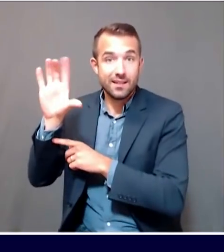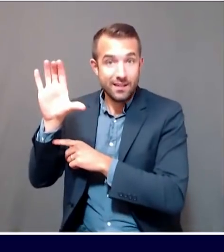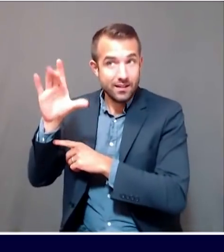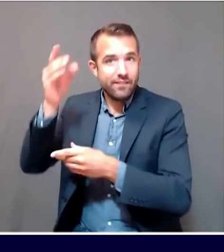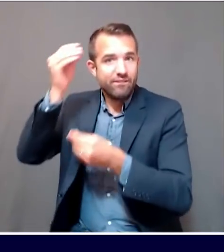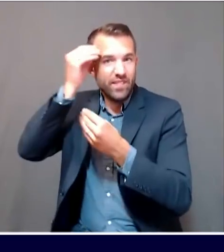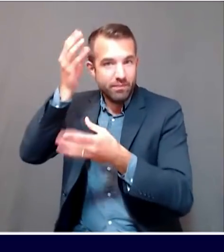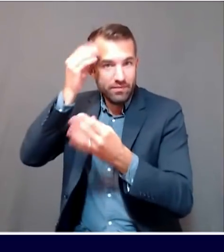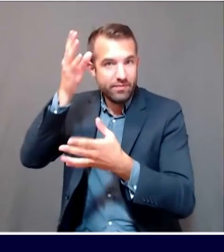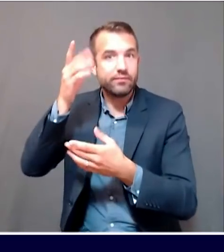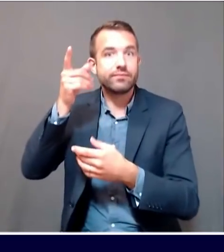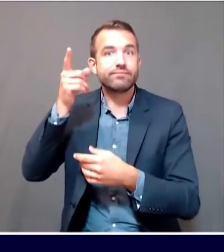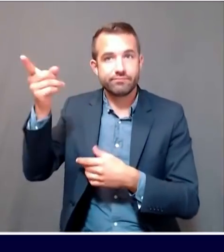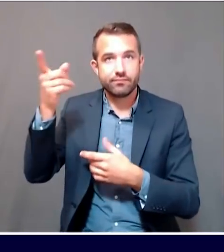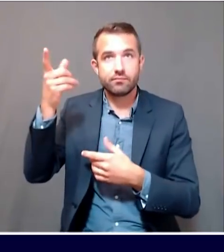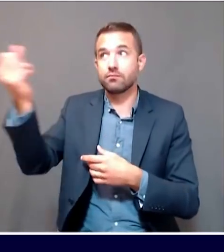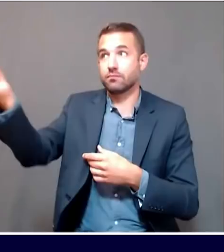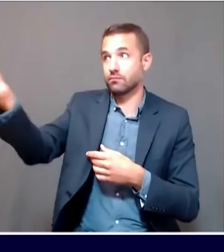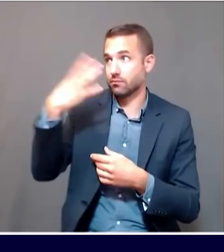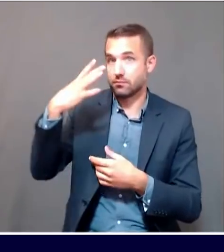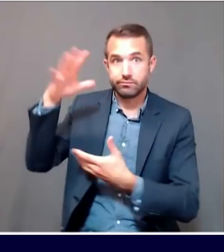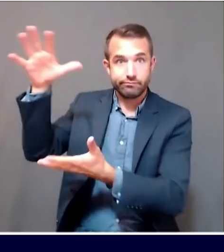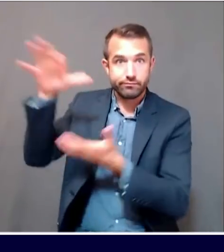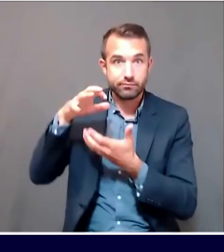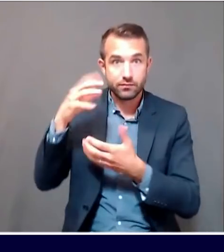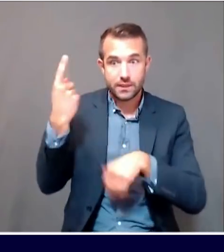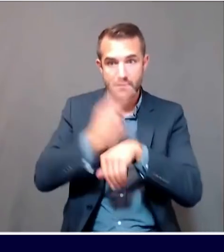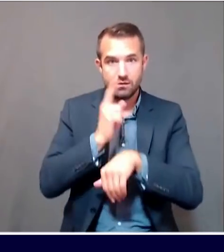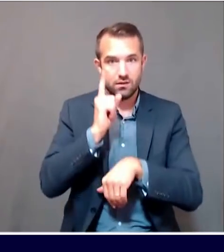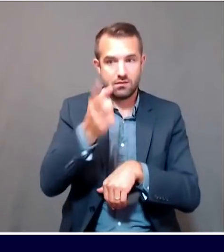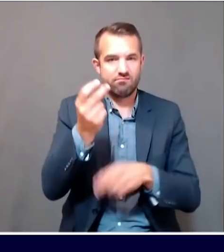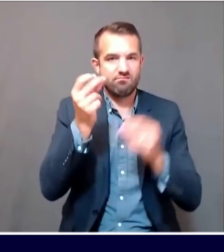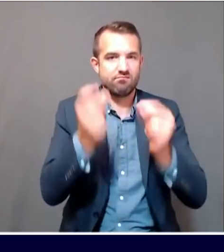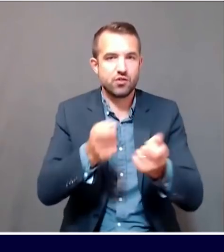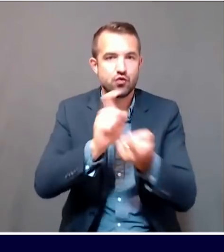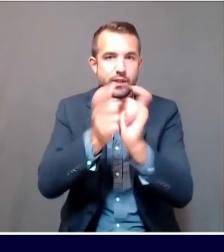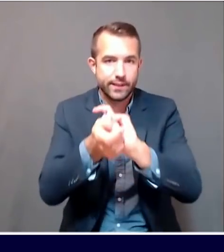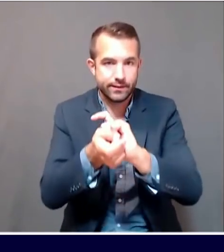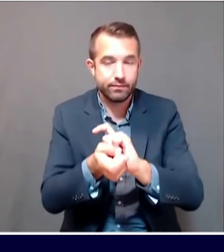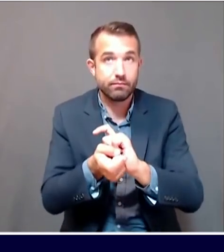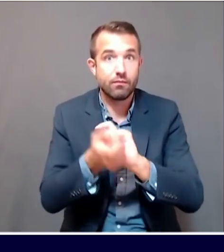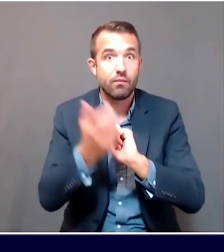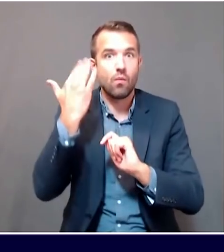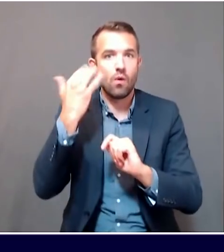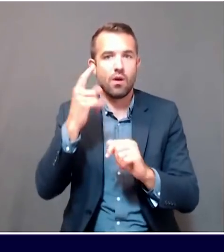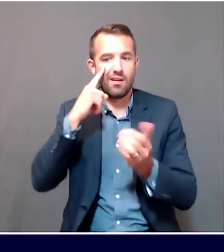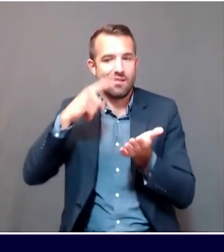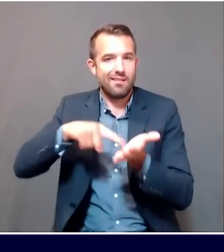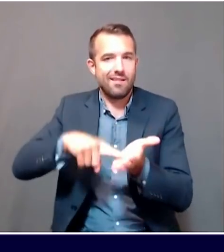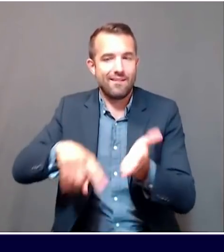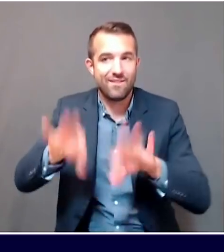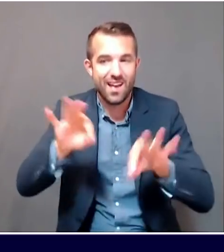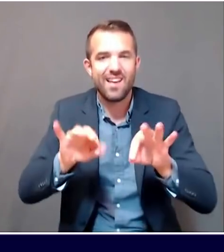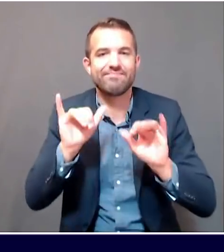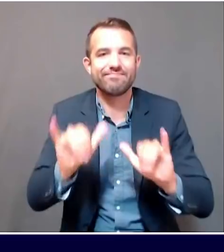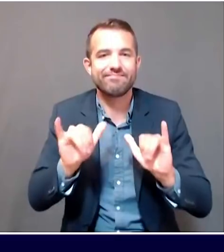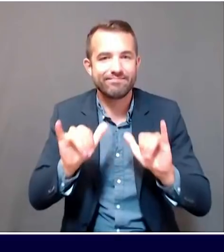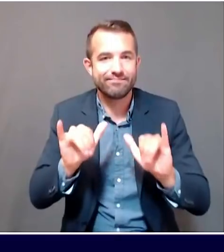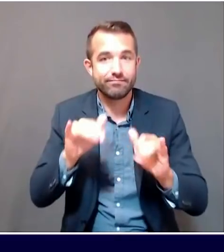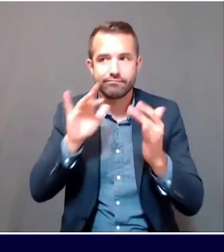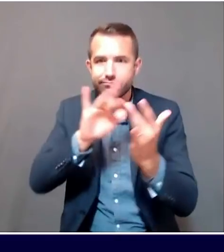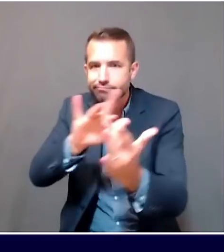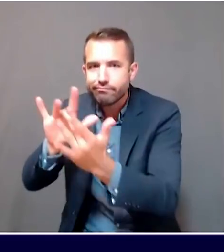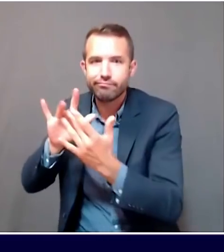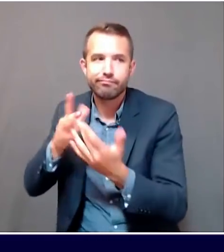on Tuesday based on the investigation that we do into each and every one of these situations. As these